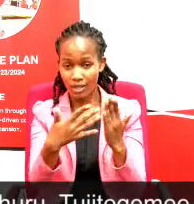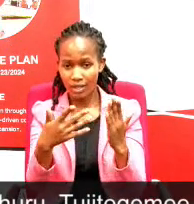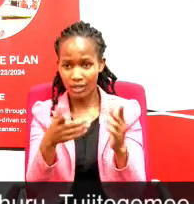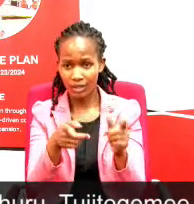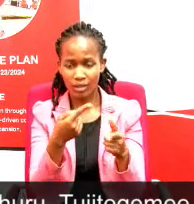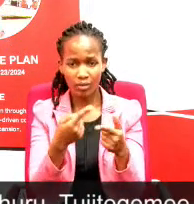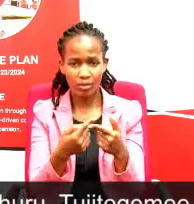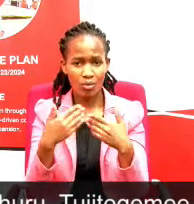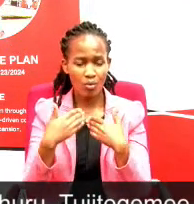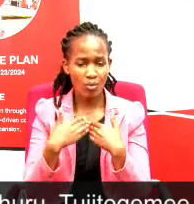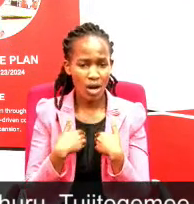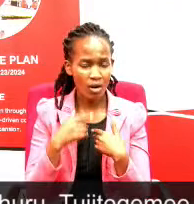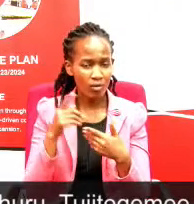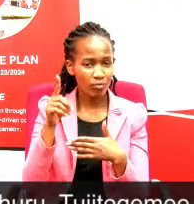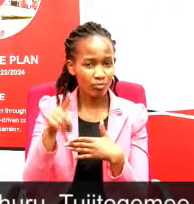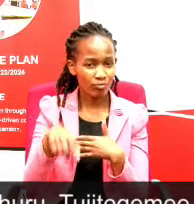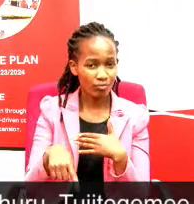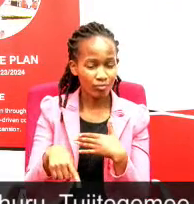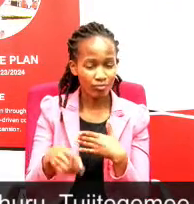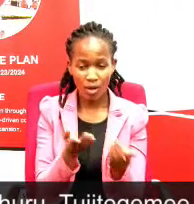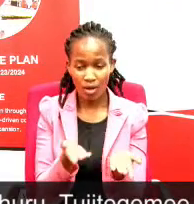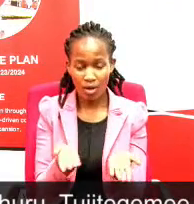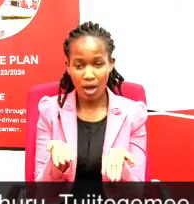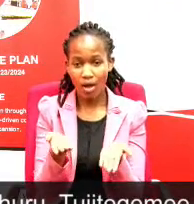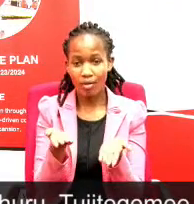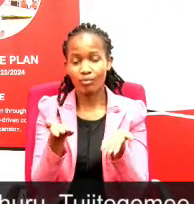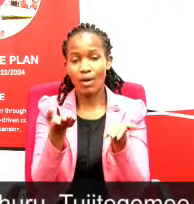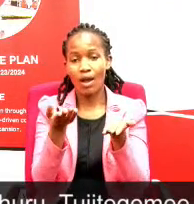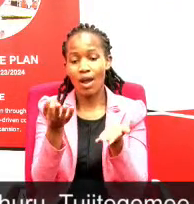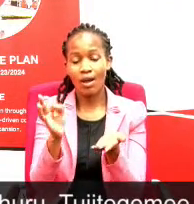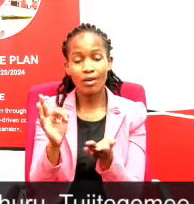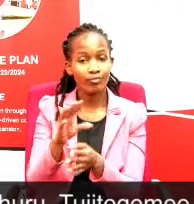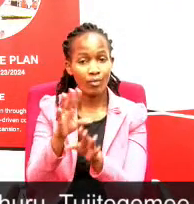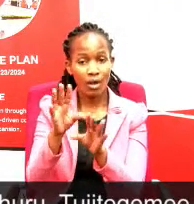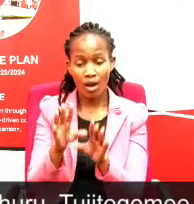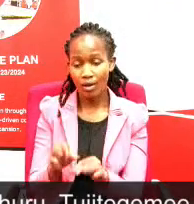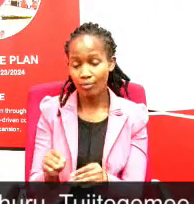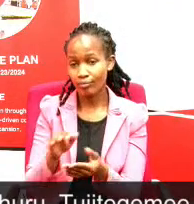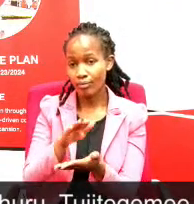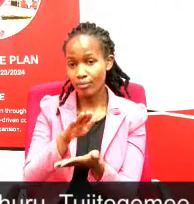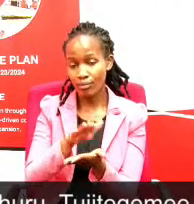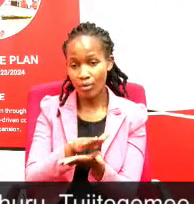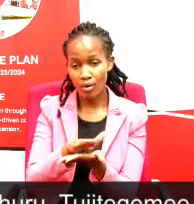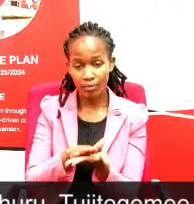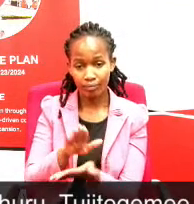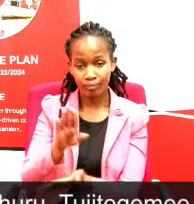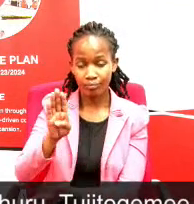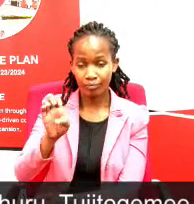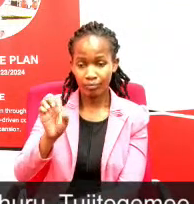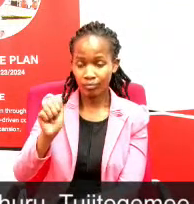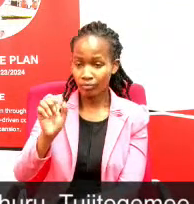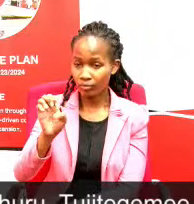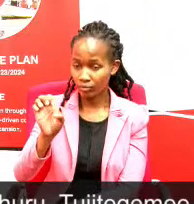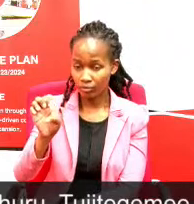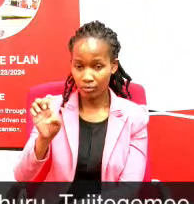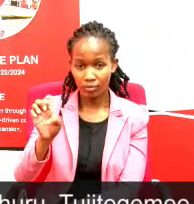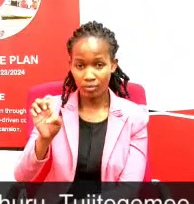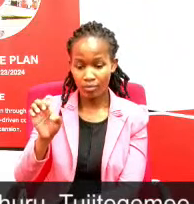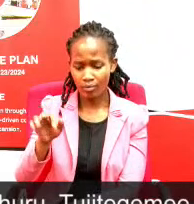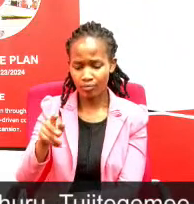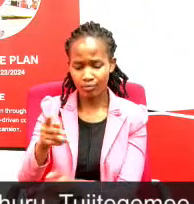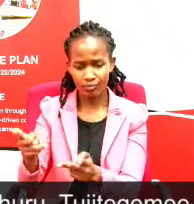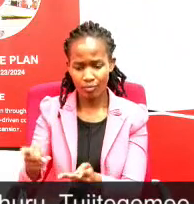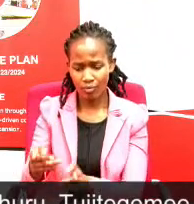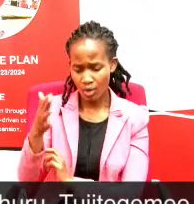there's potential of improvement of revenue base in Luahaha, because